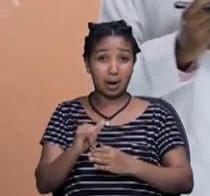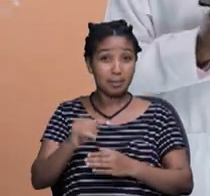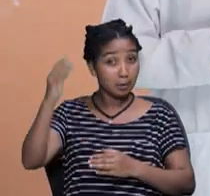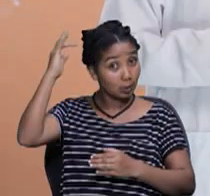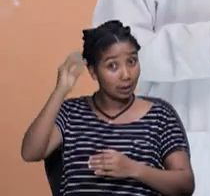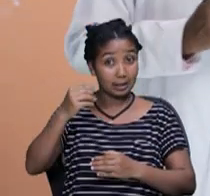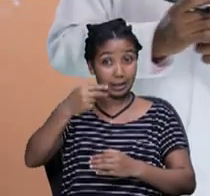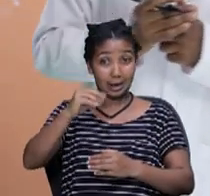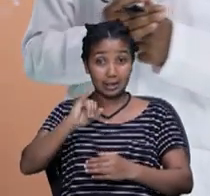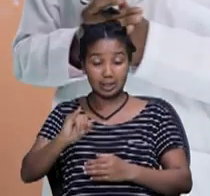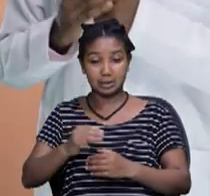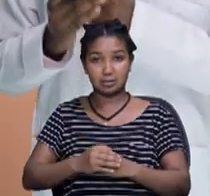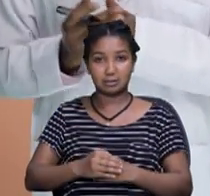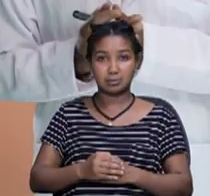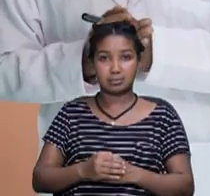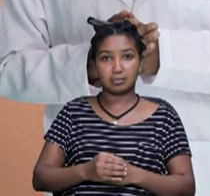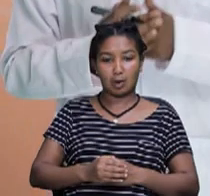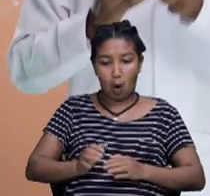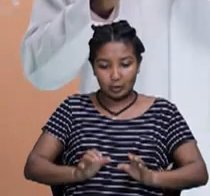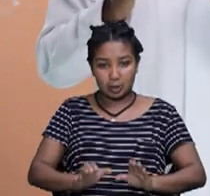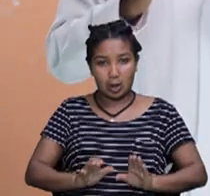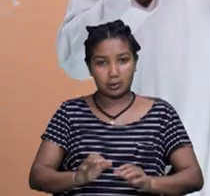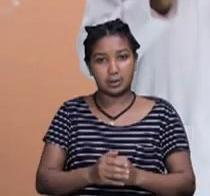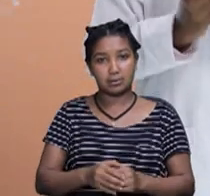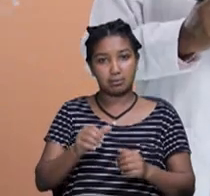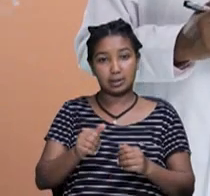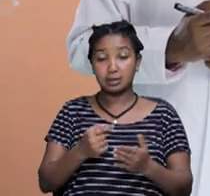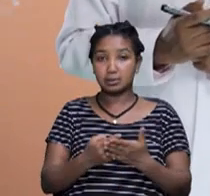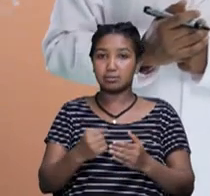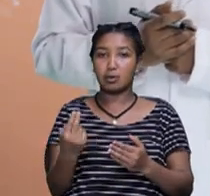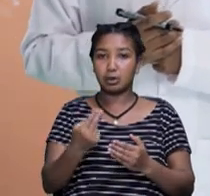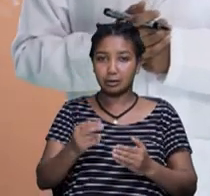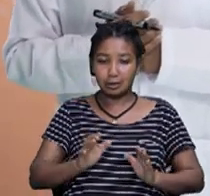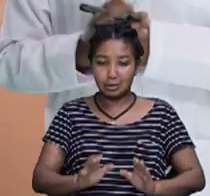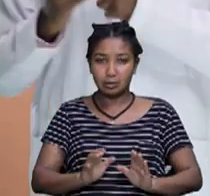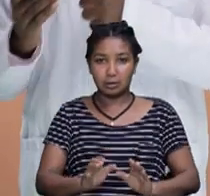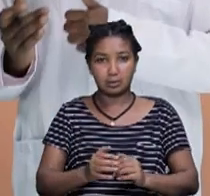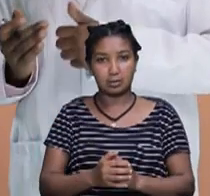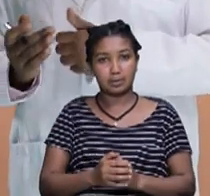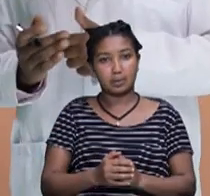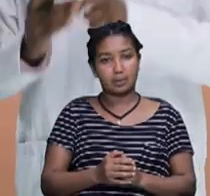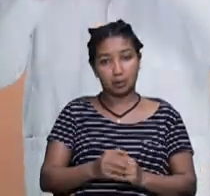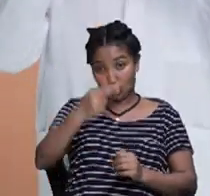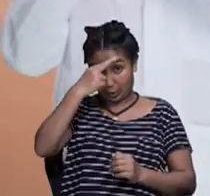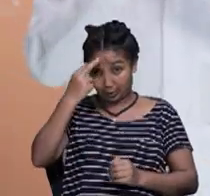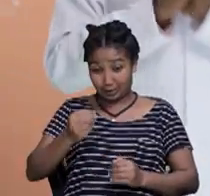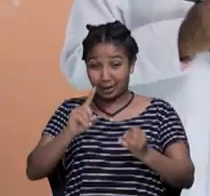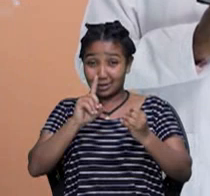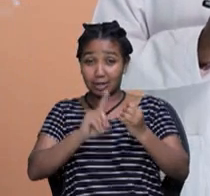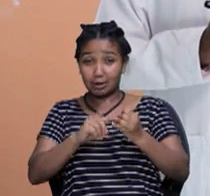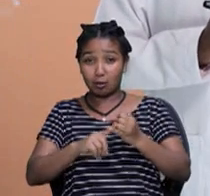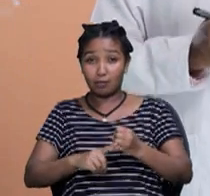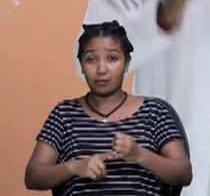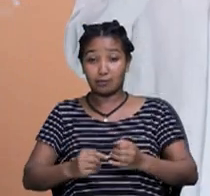pituitary gland is oxytocin. It initiates the uterus contraction and causes birth at the end of